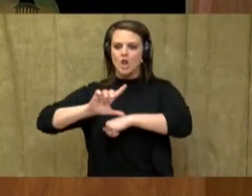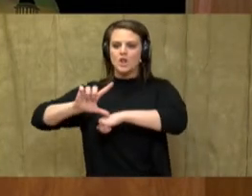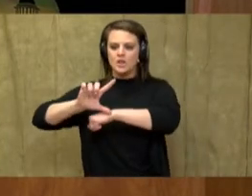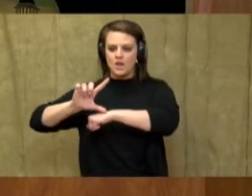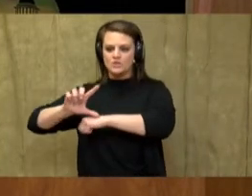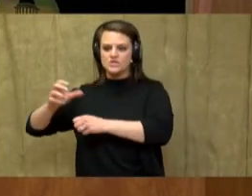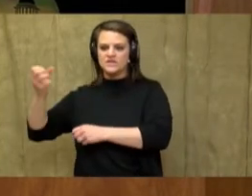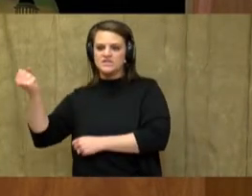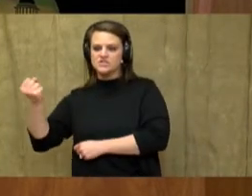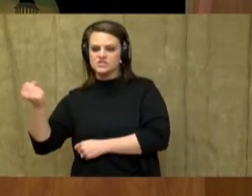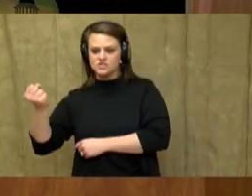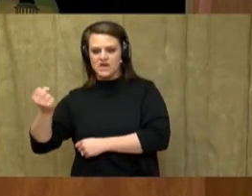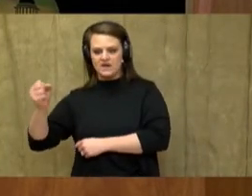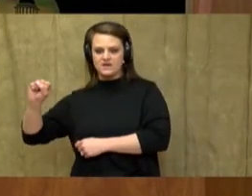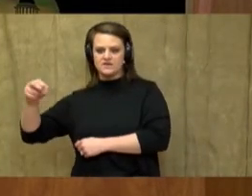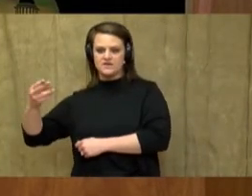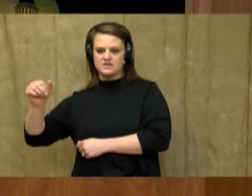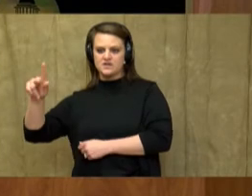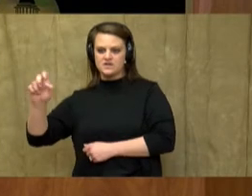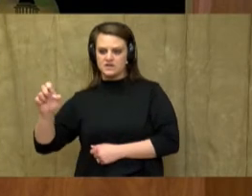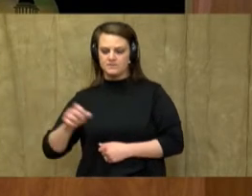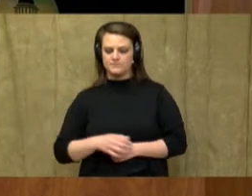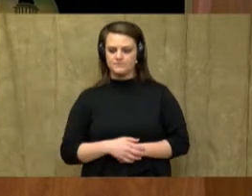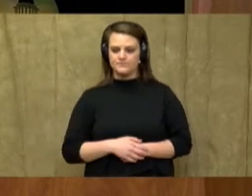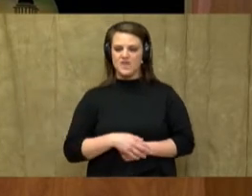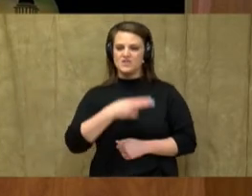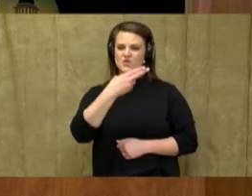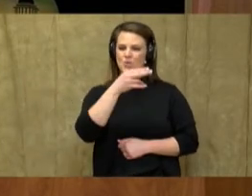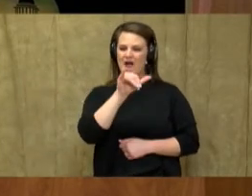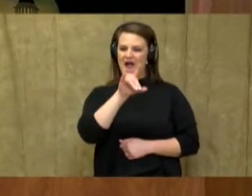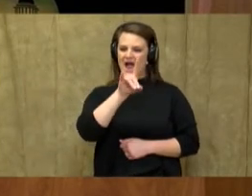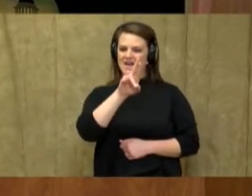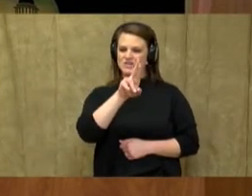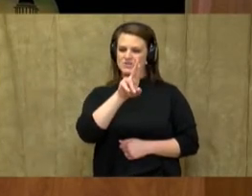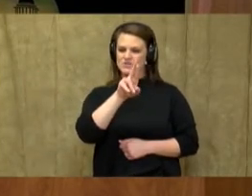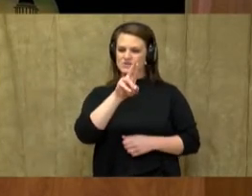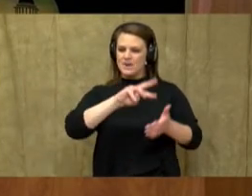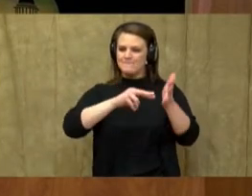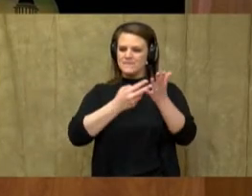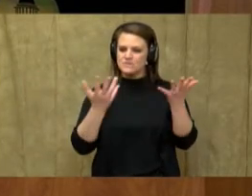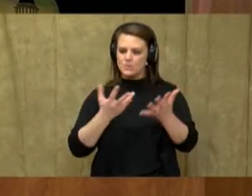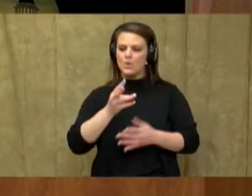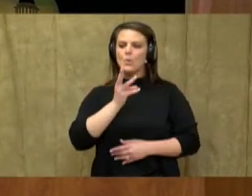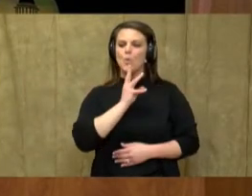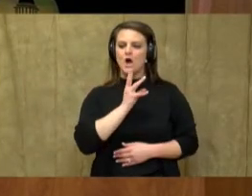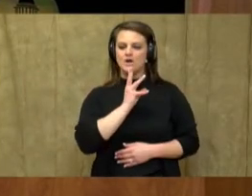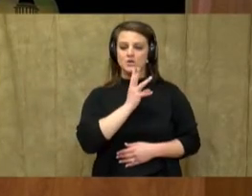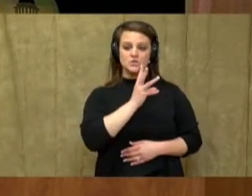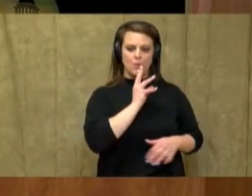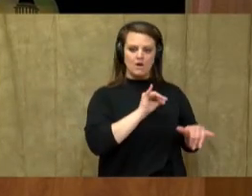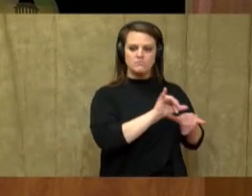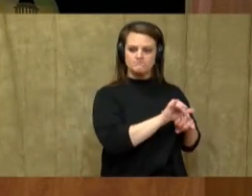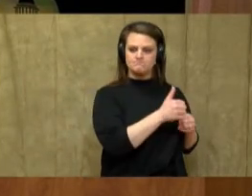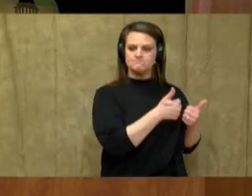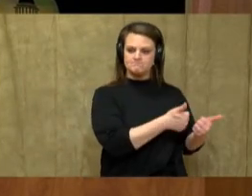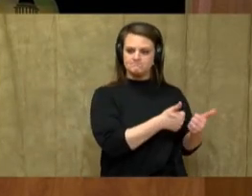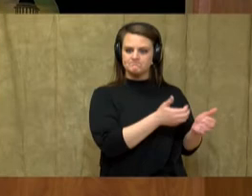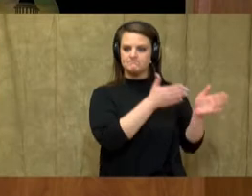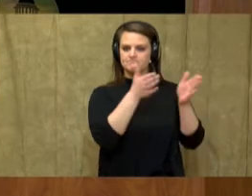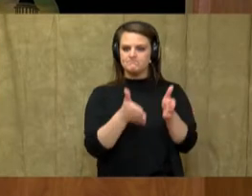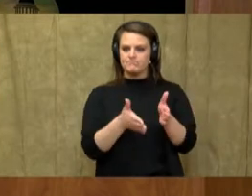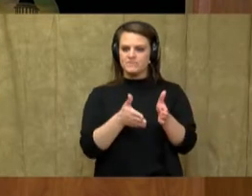that hydrate meant water, so I know that water would stay there. I know that water is